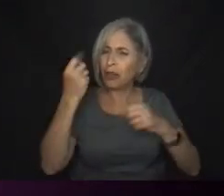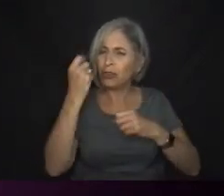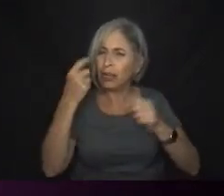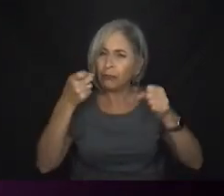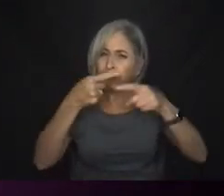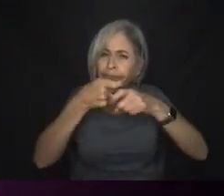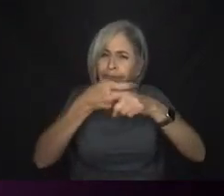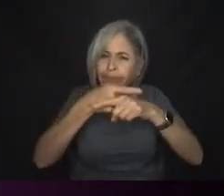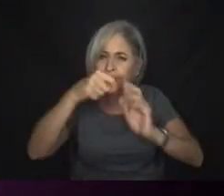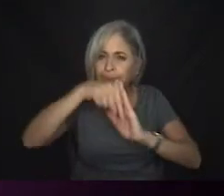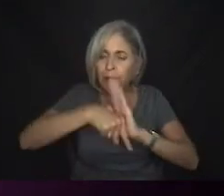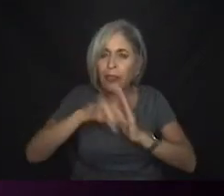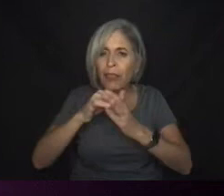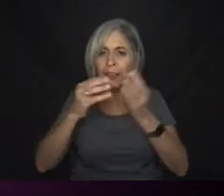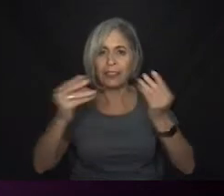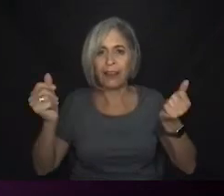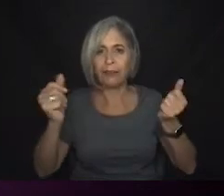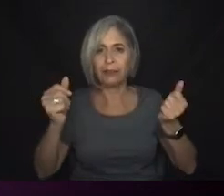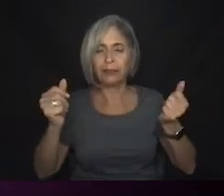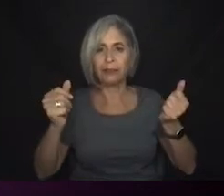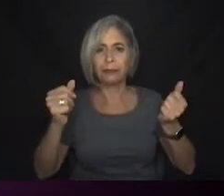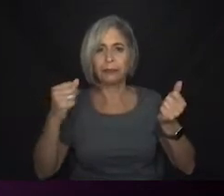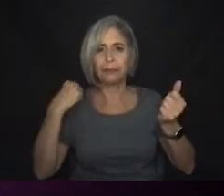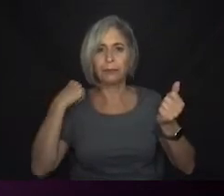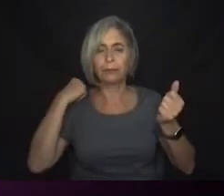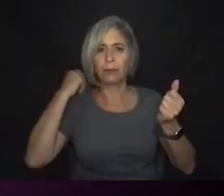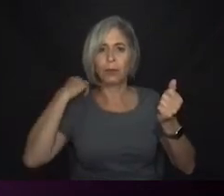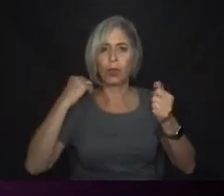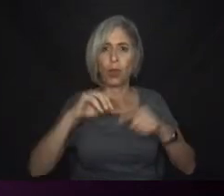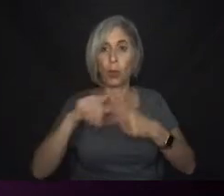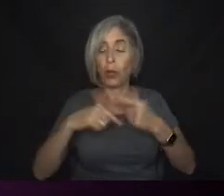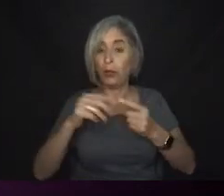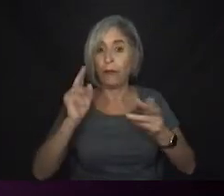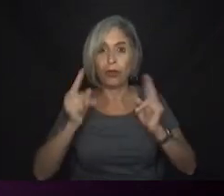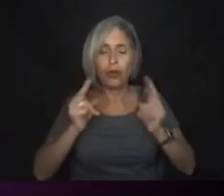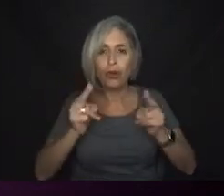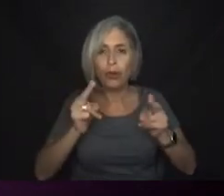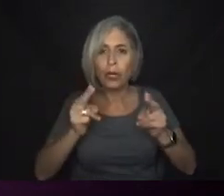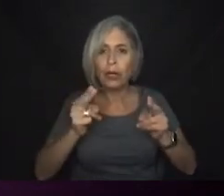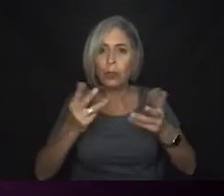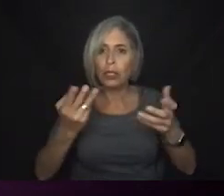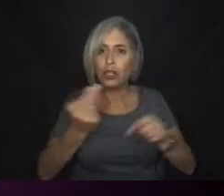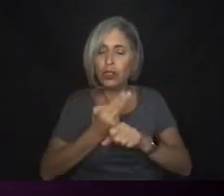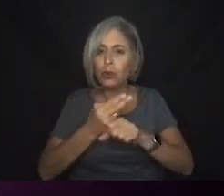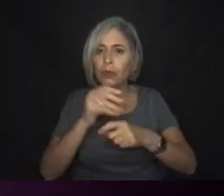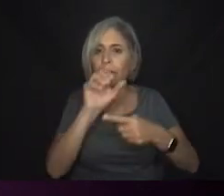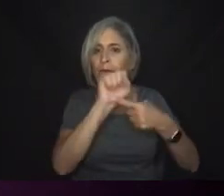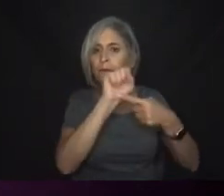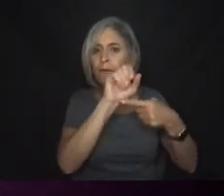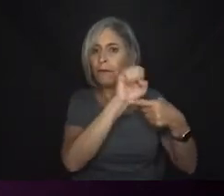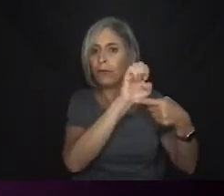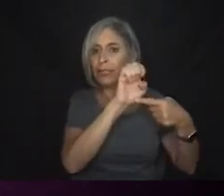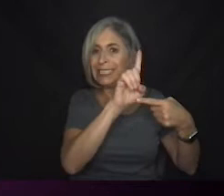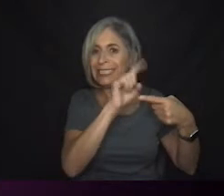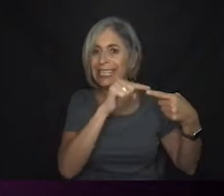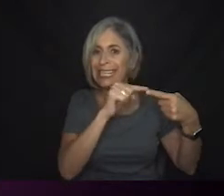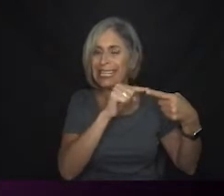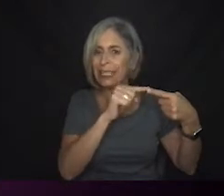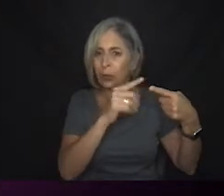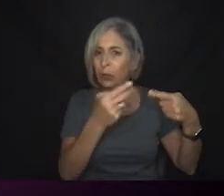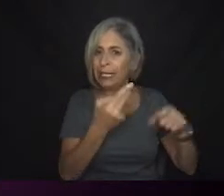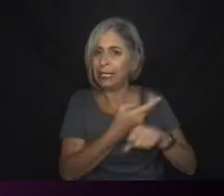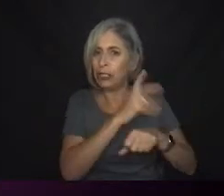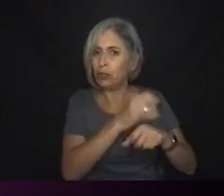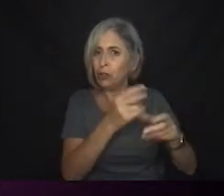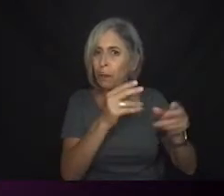things solve. This is time here we don't have when we're moving fast and shipping at seed scale. So let's take advantage of it and let's understand it. And I'd like to do that by, let's